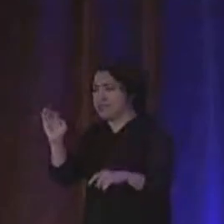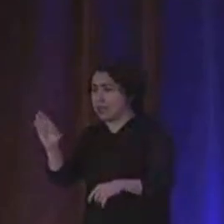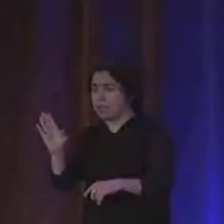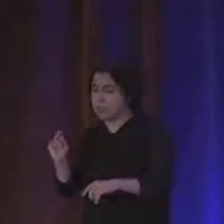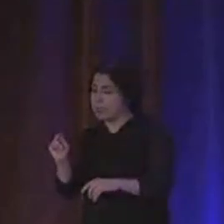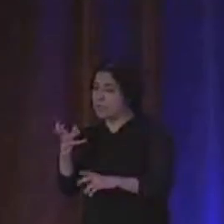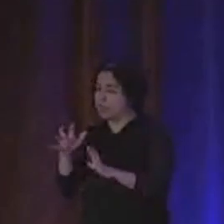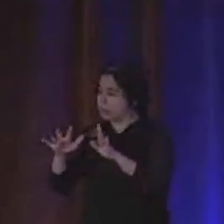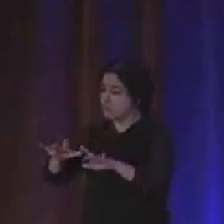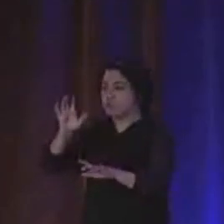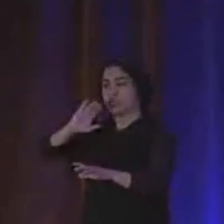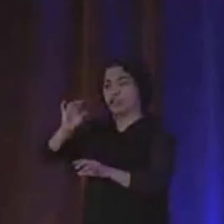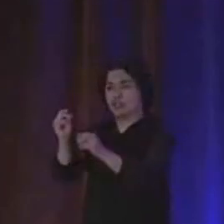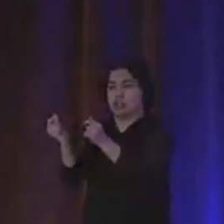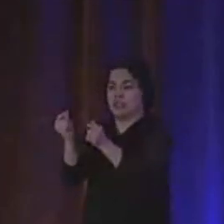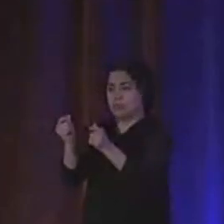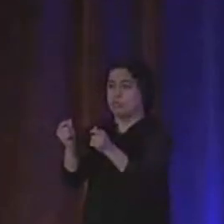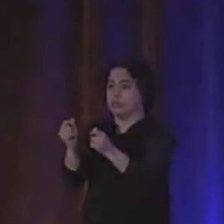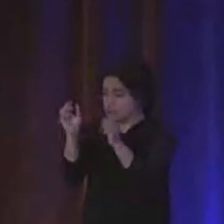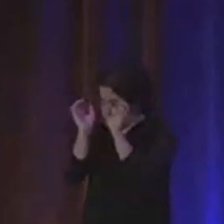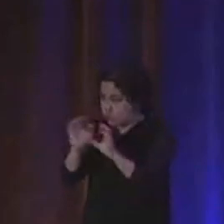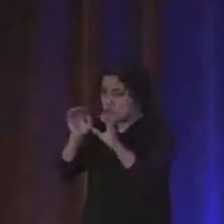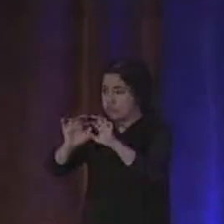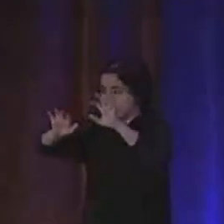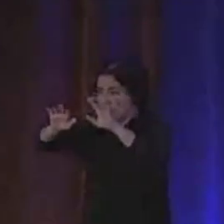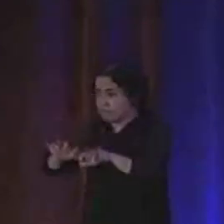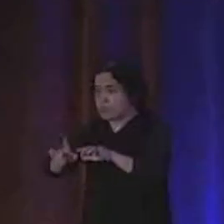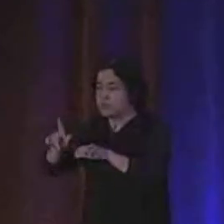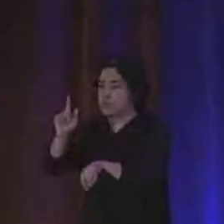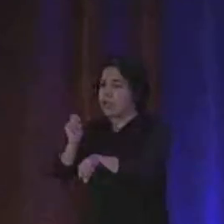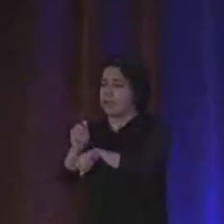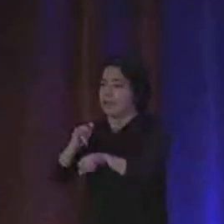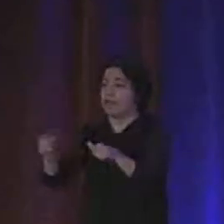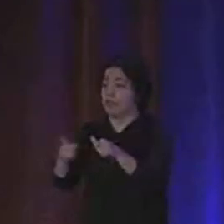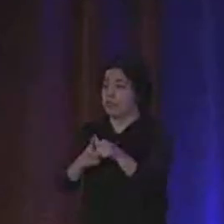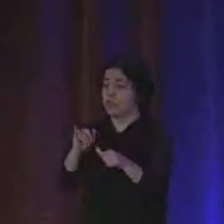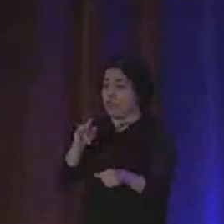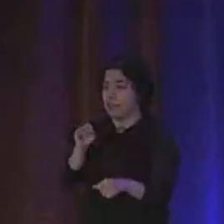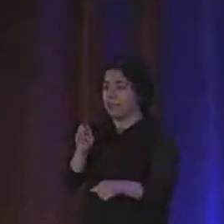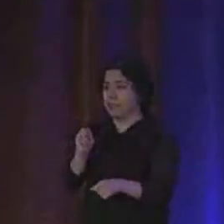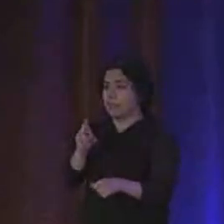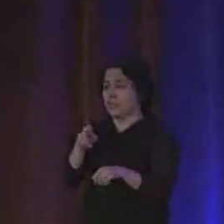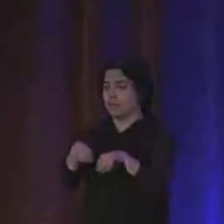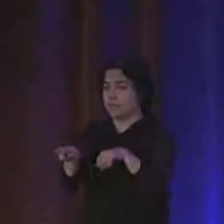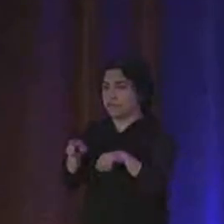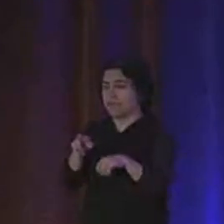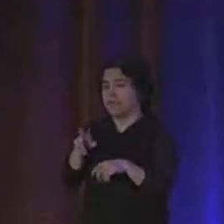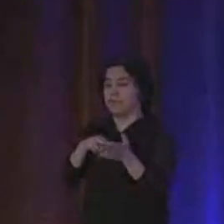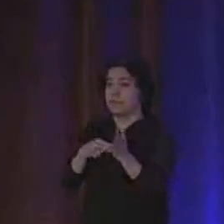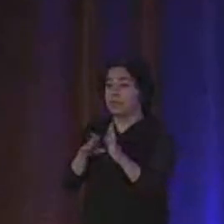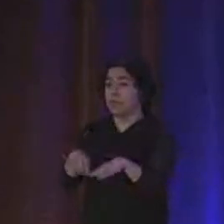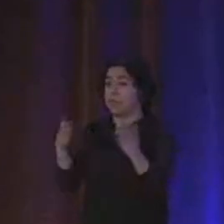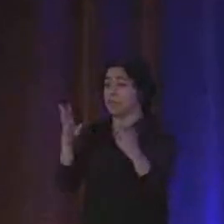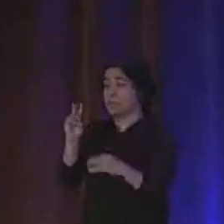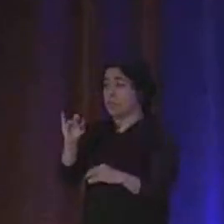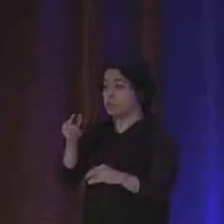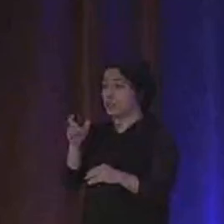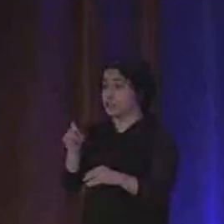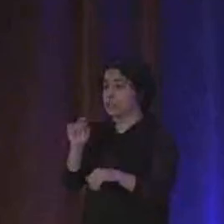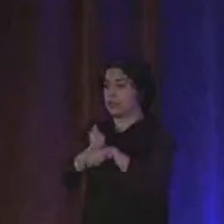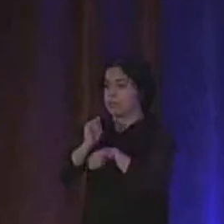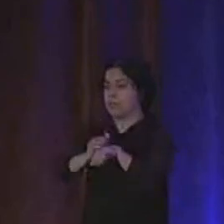get to it and just search. So you create this first item ref. So when you open your widget, set that